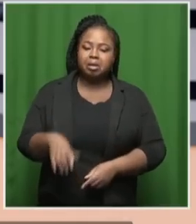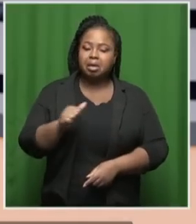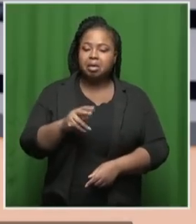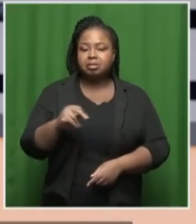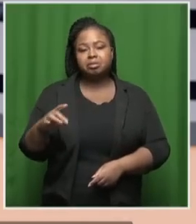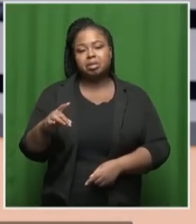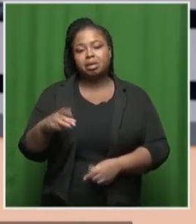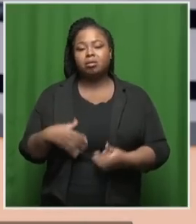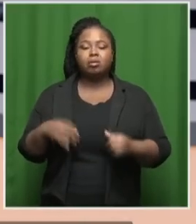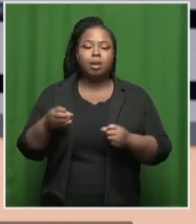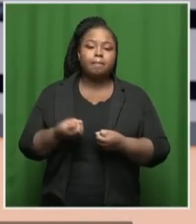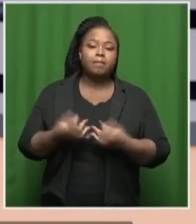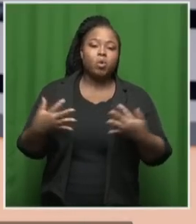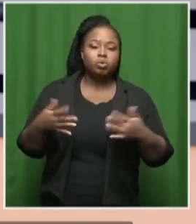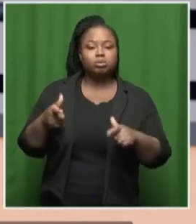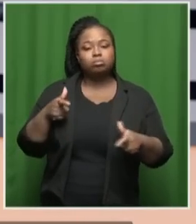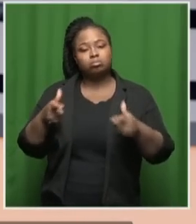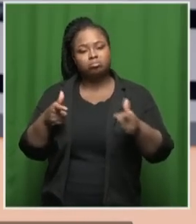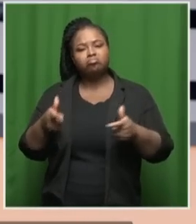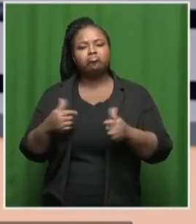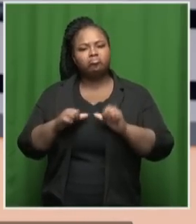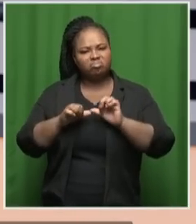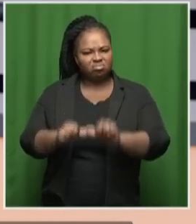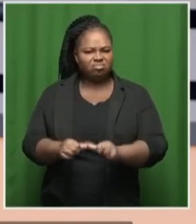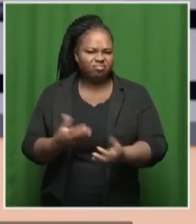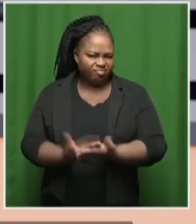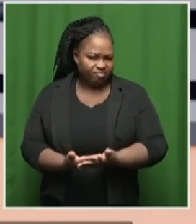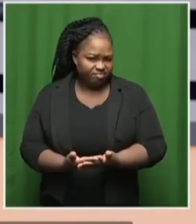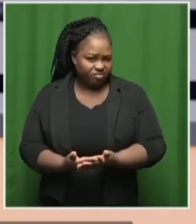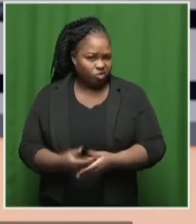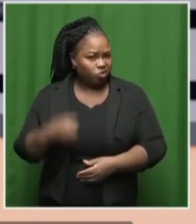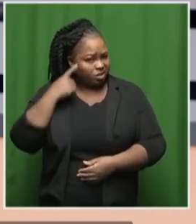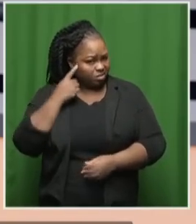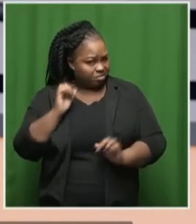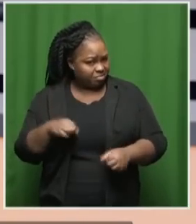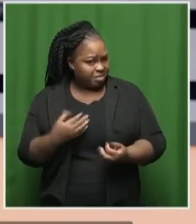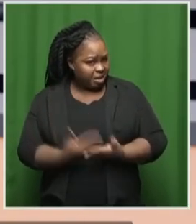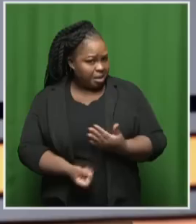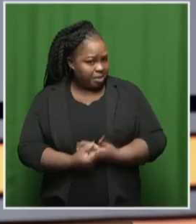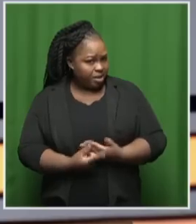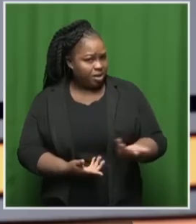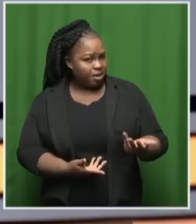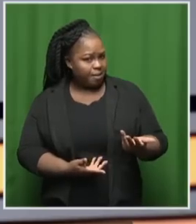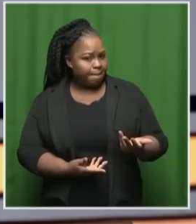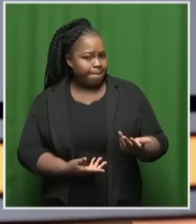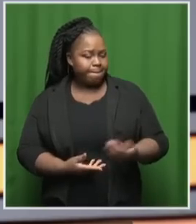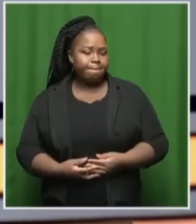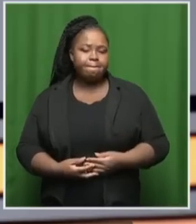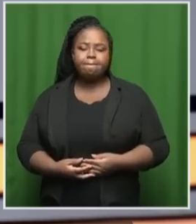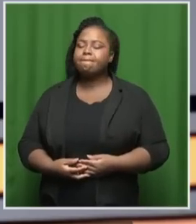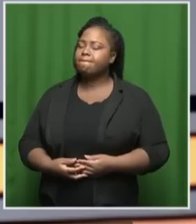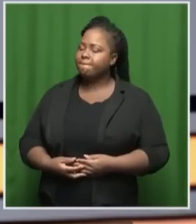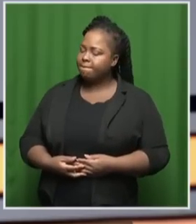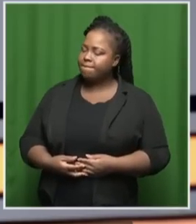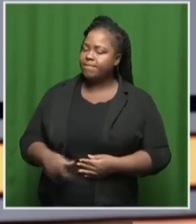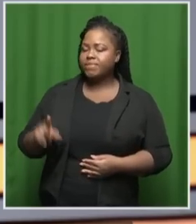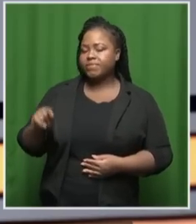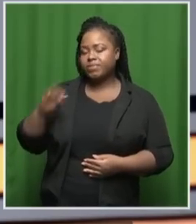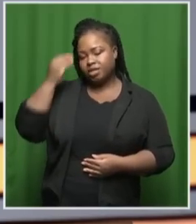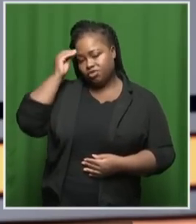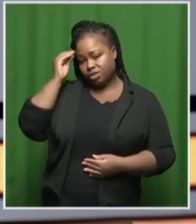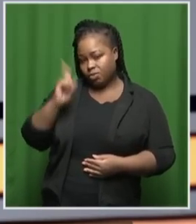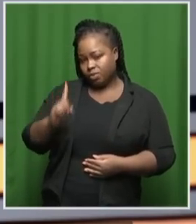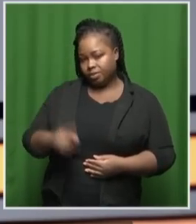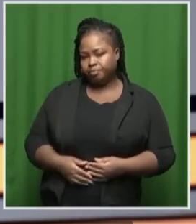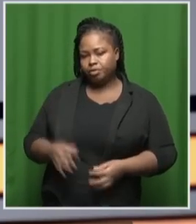majority and it can carry on the way it has been. How likely is something like that to happen? So the interesting thing, Leanne, is that